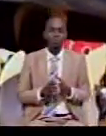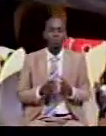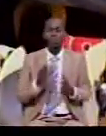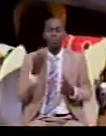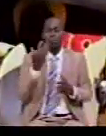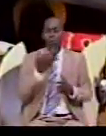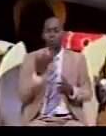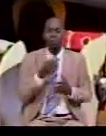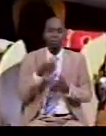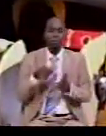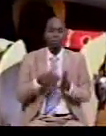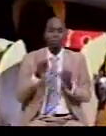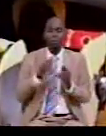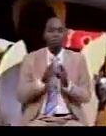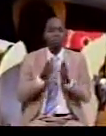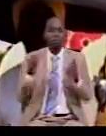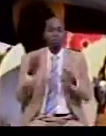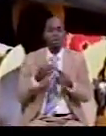Yes, yes, yes.